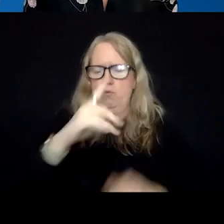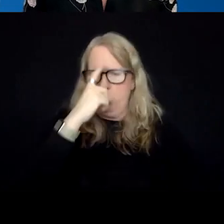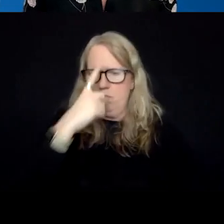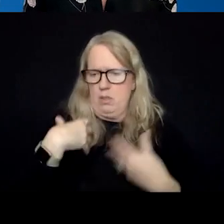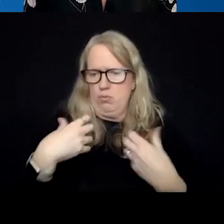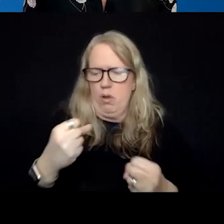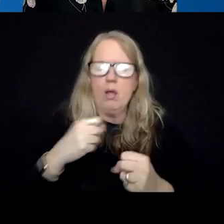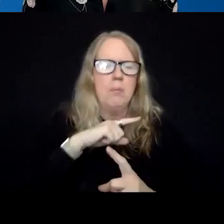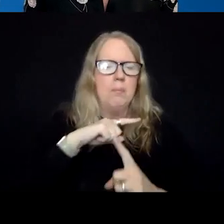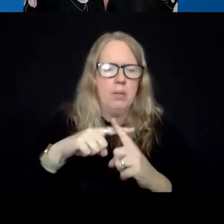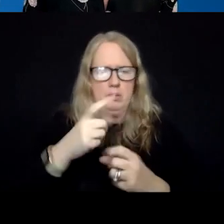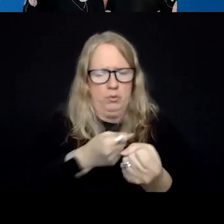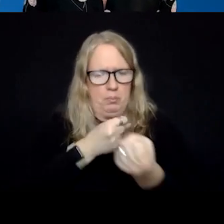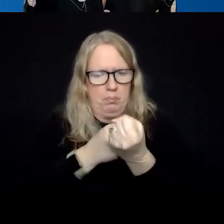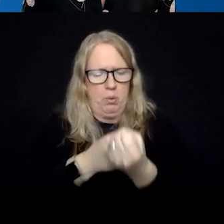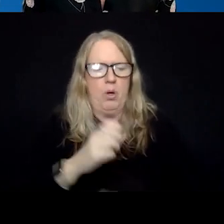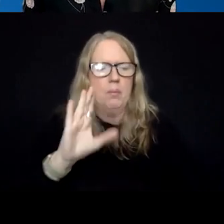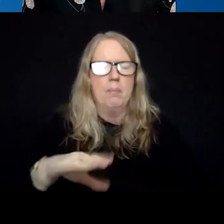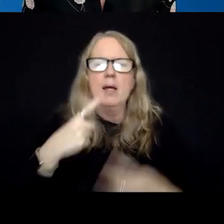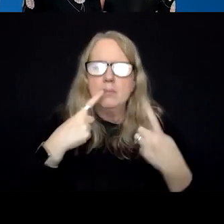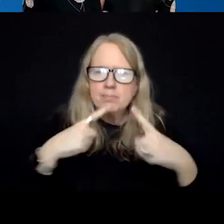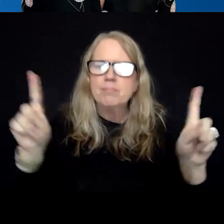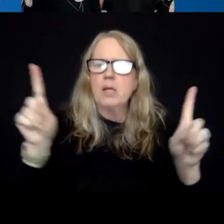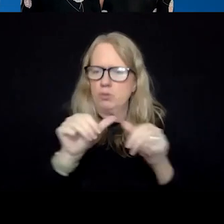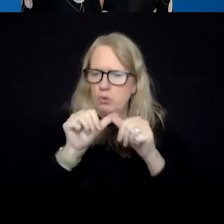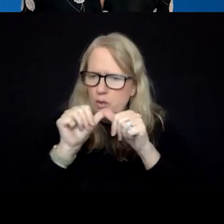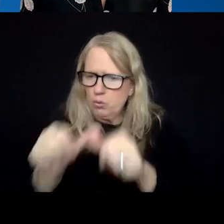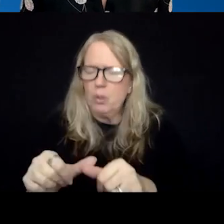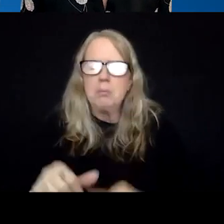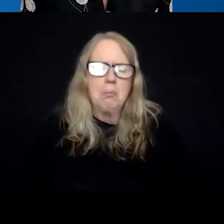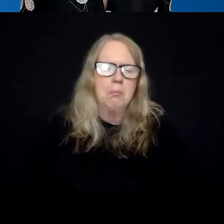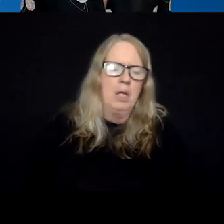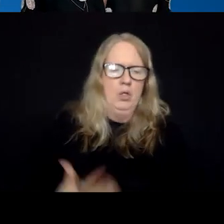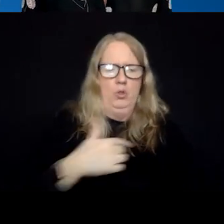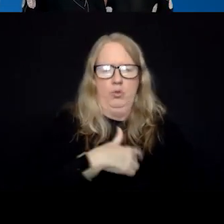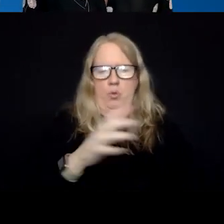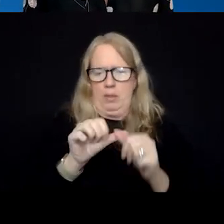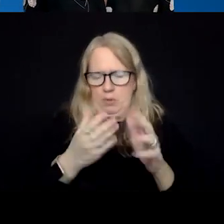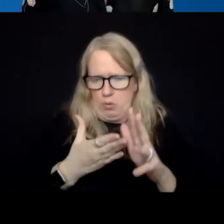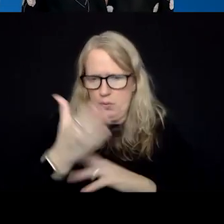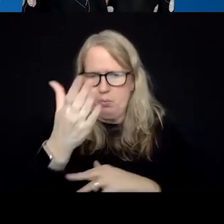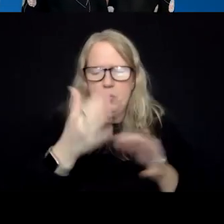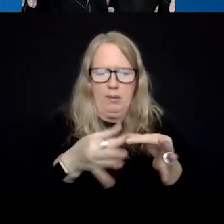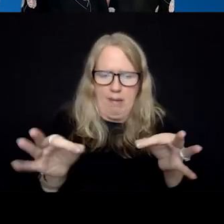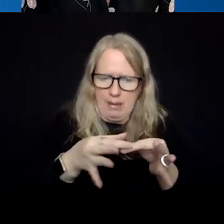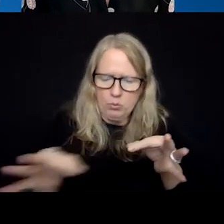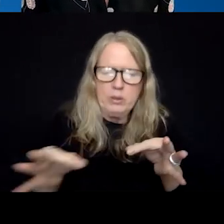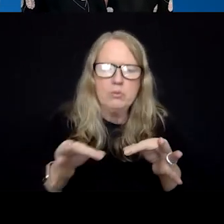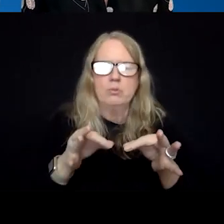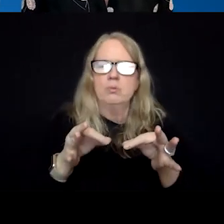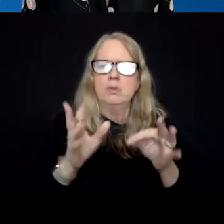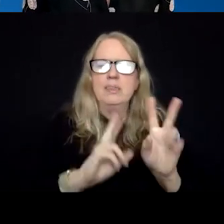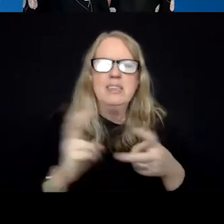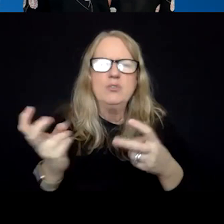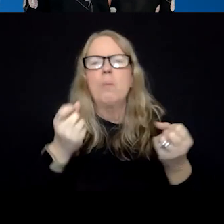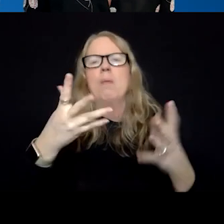but also the ongoing supports that they need to be successful longer term. So we're continuing to parse through that language issue. And it won't surprise many of you